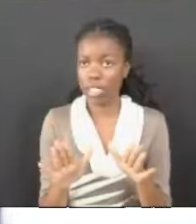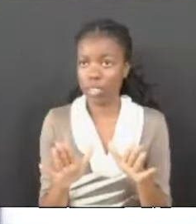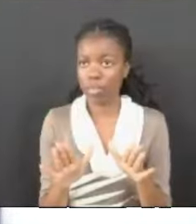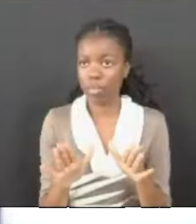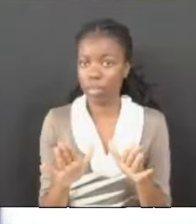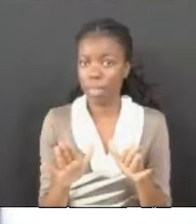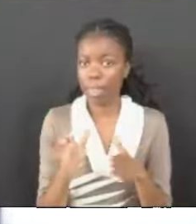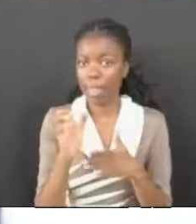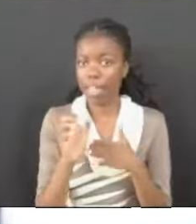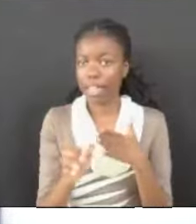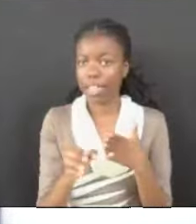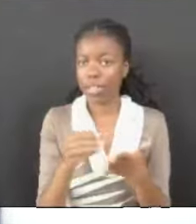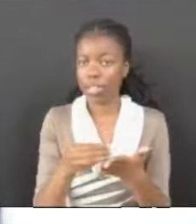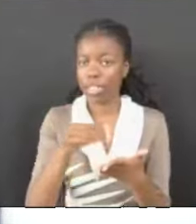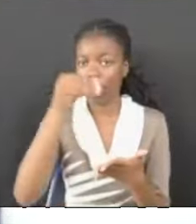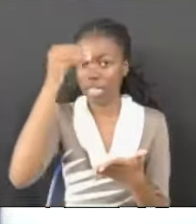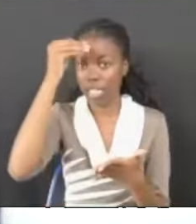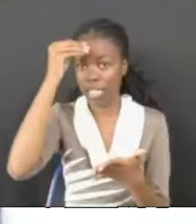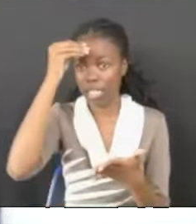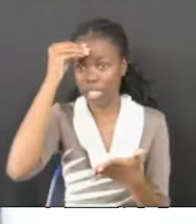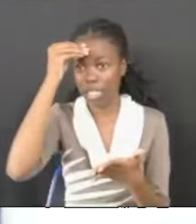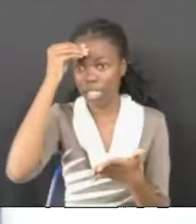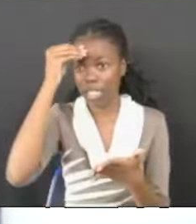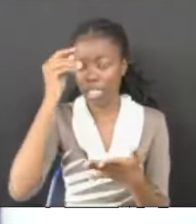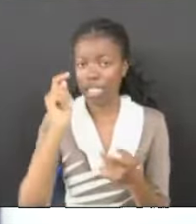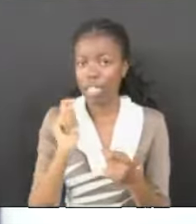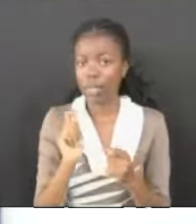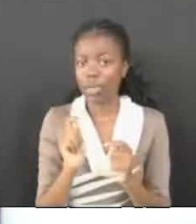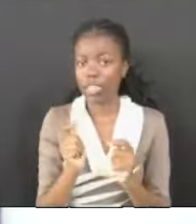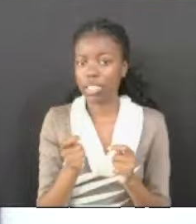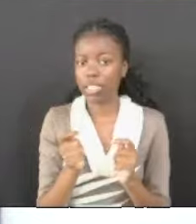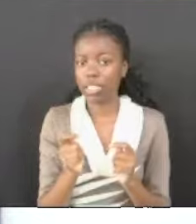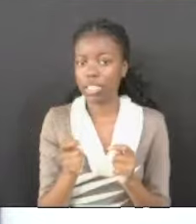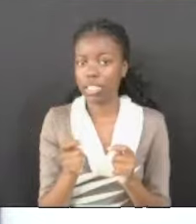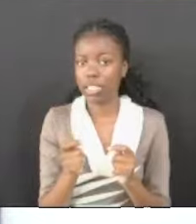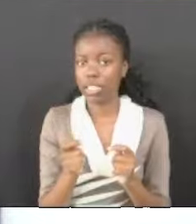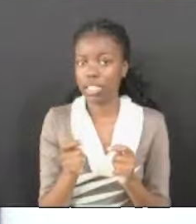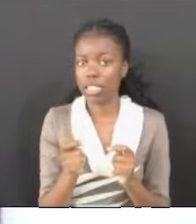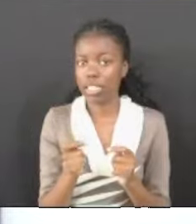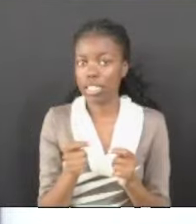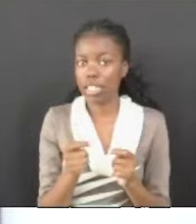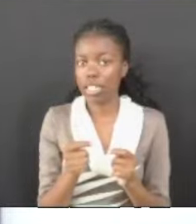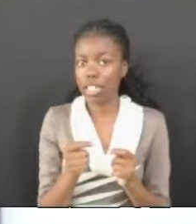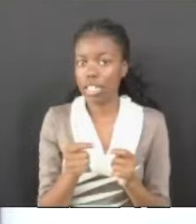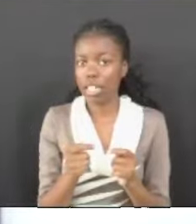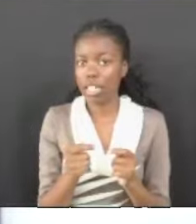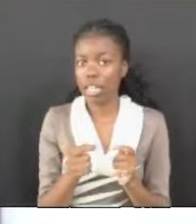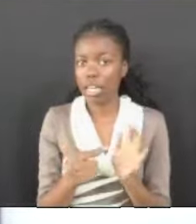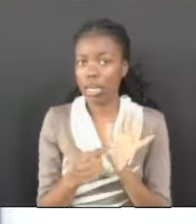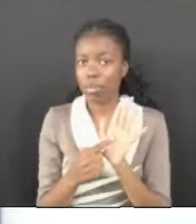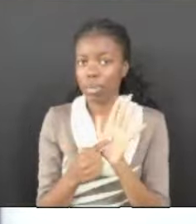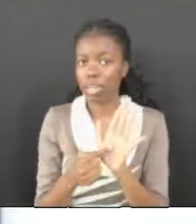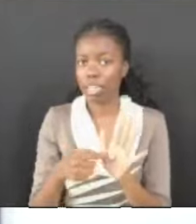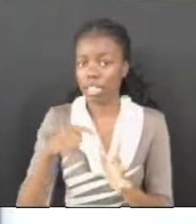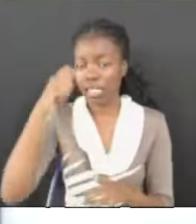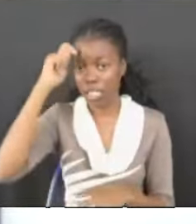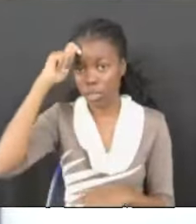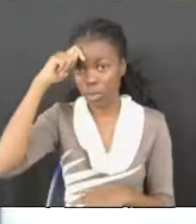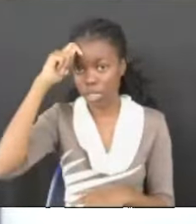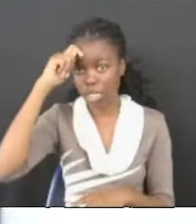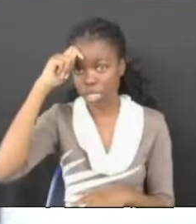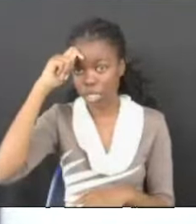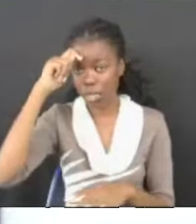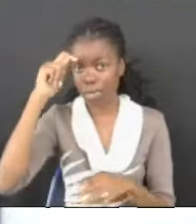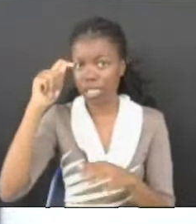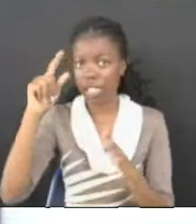result, they were 10 times better in appearance and wisdom. Lessons we pick from the